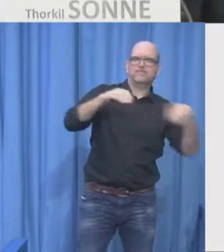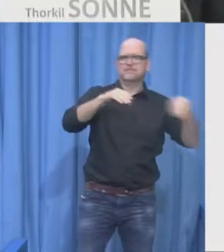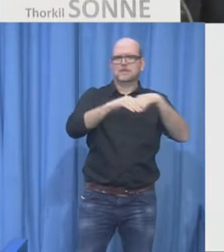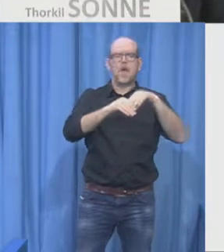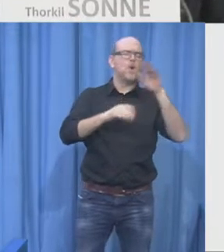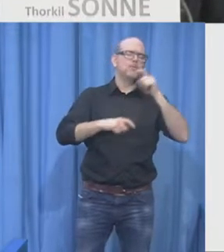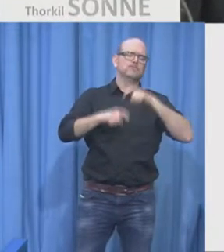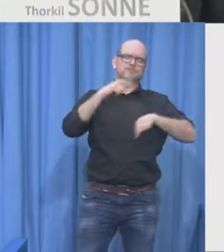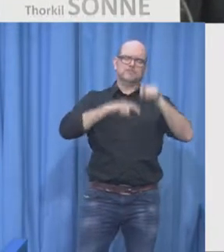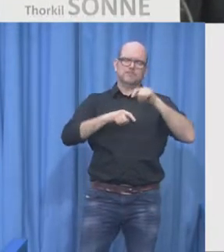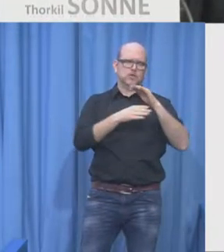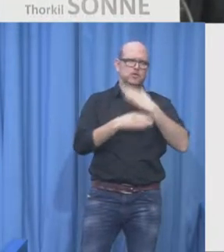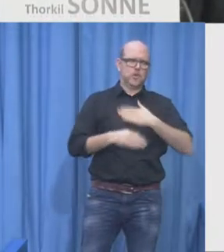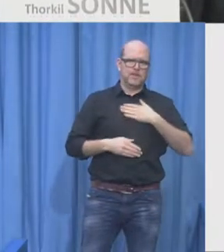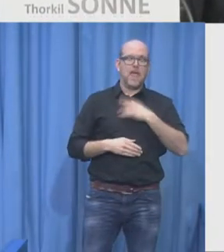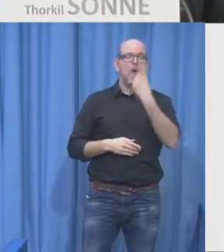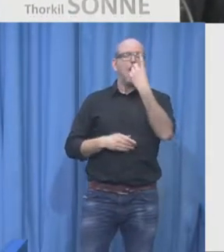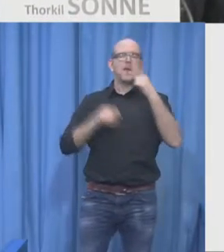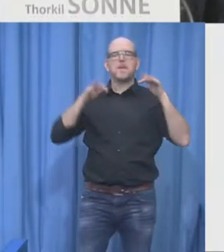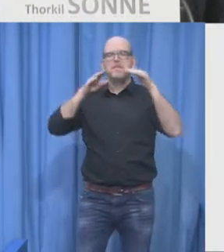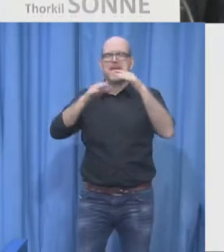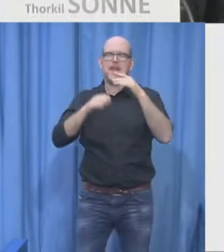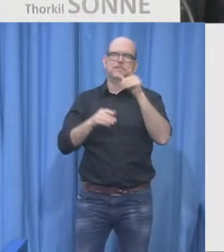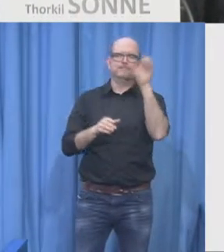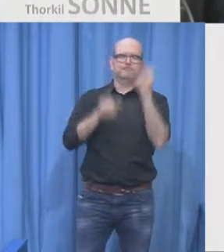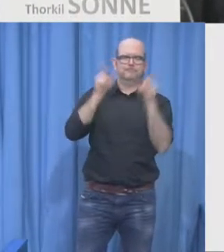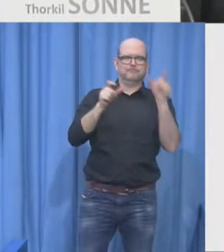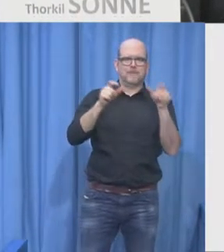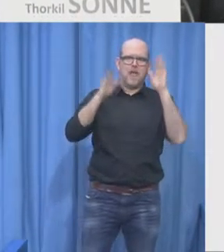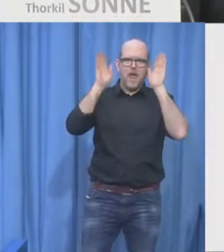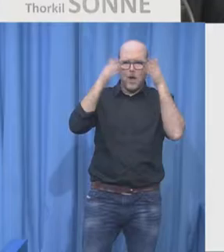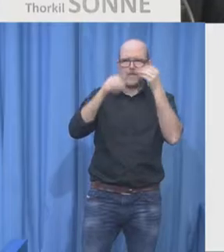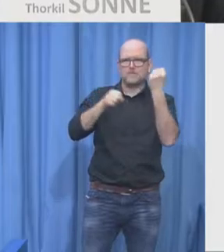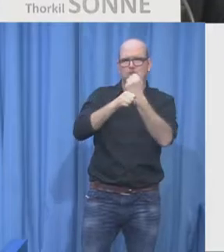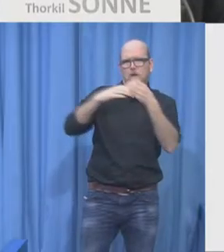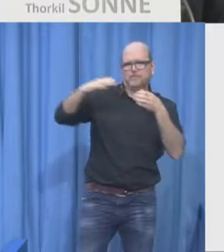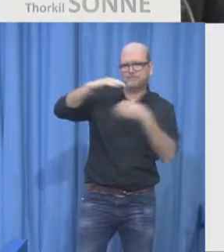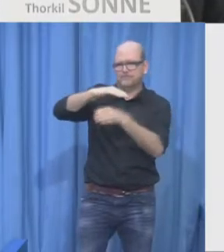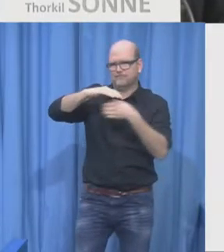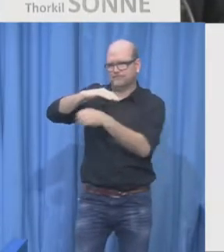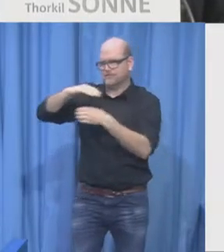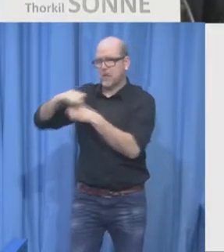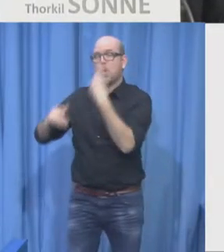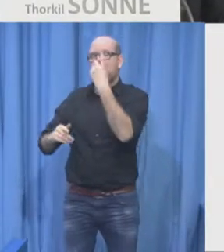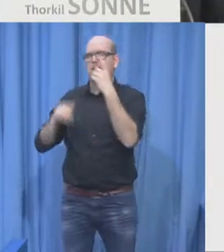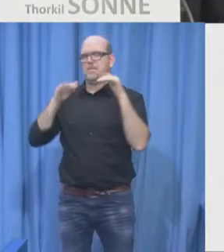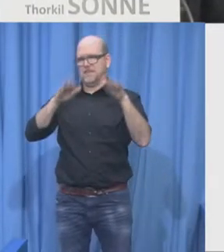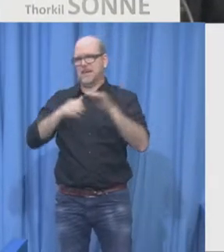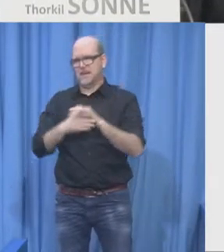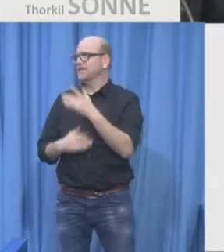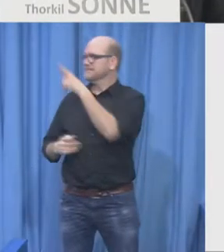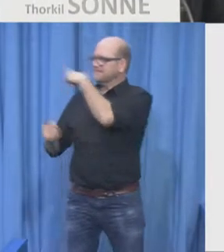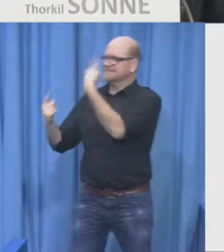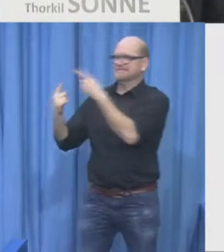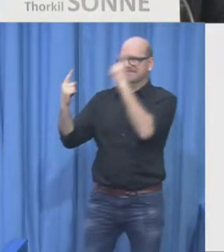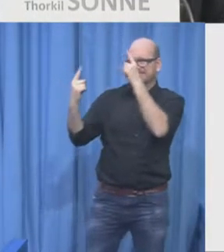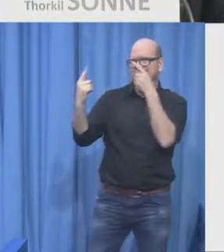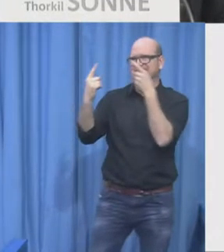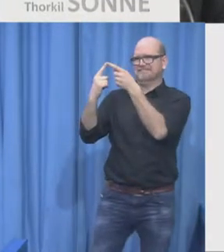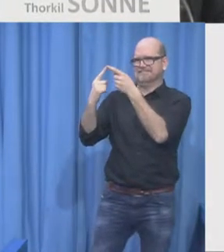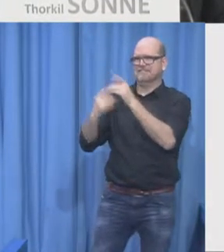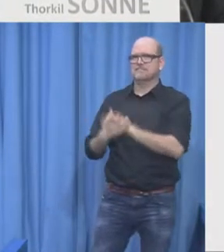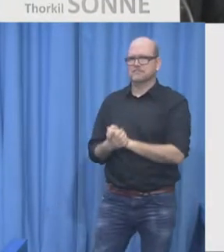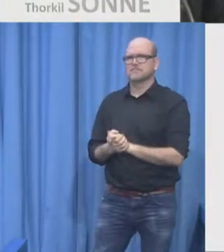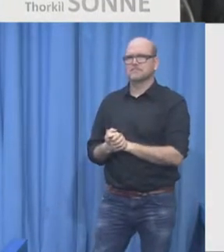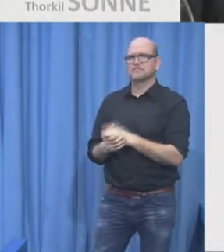recruitment challenge from universities, colleges, and other education platforms. How can we